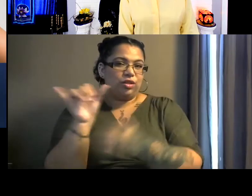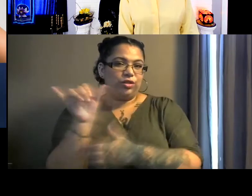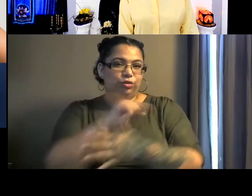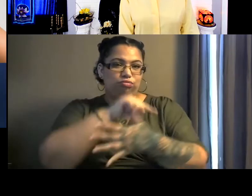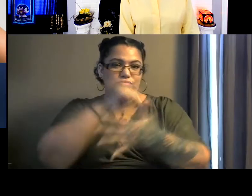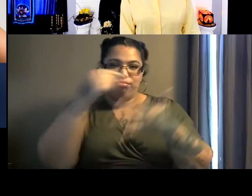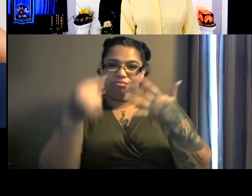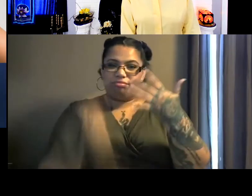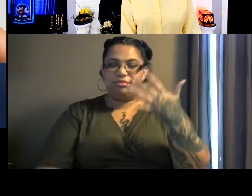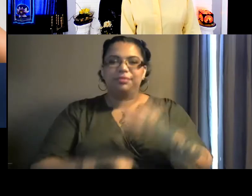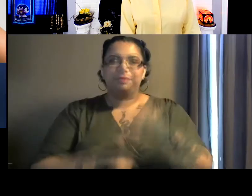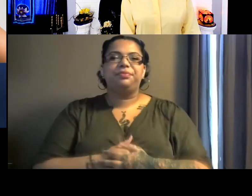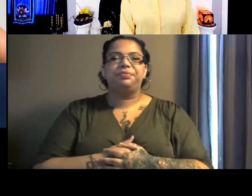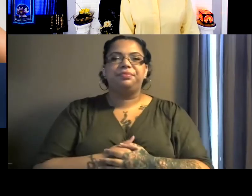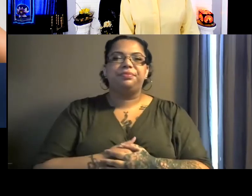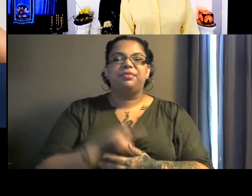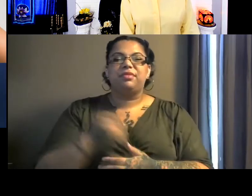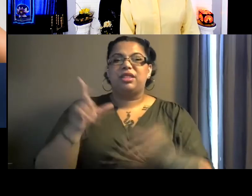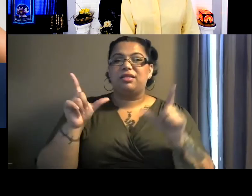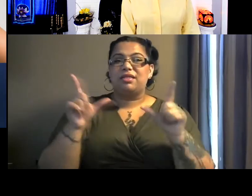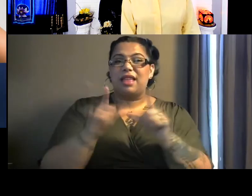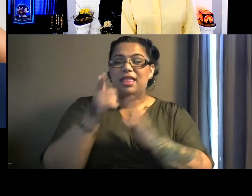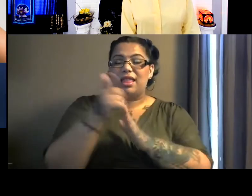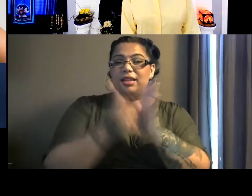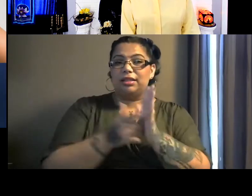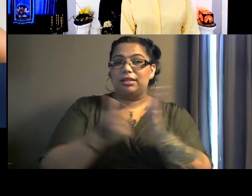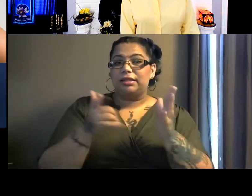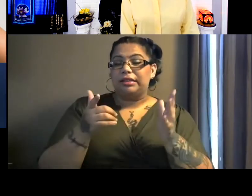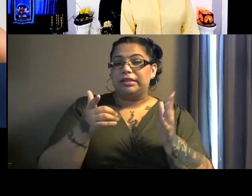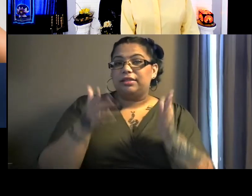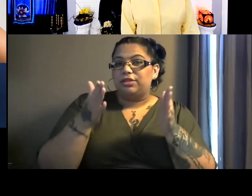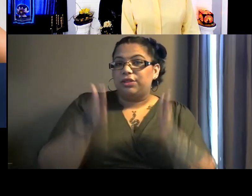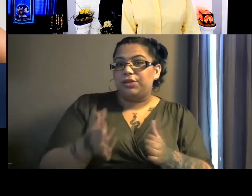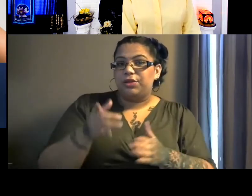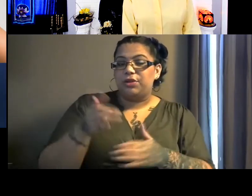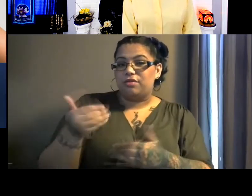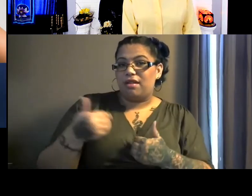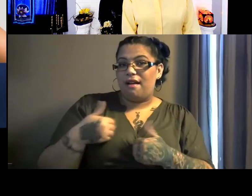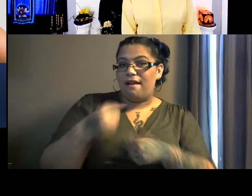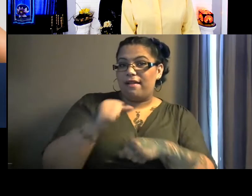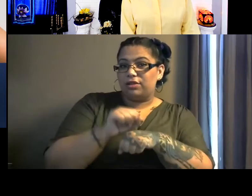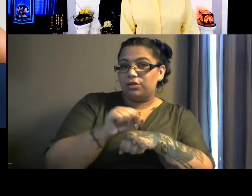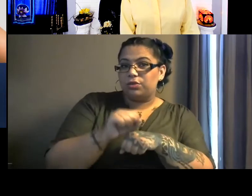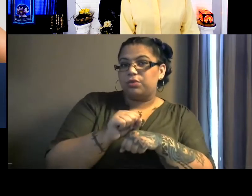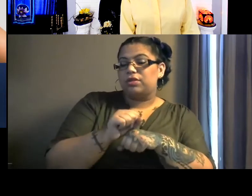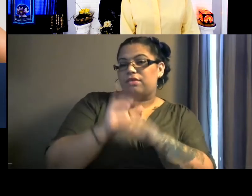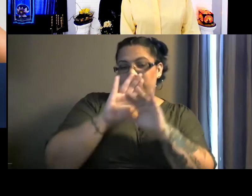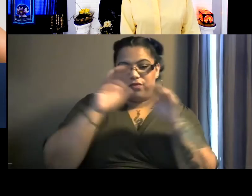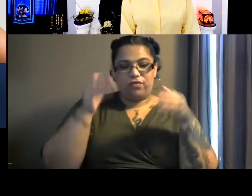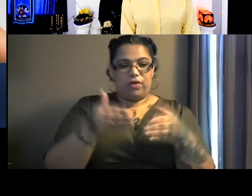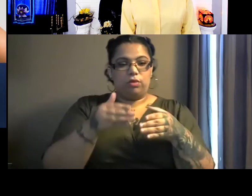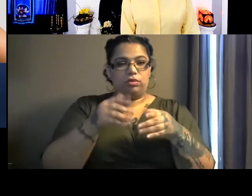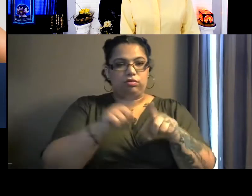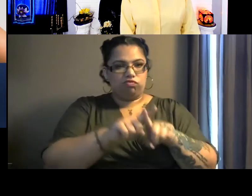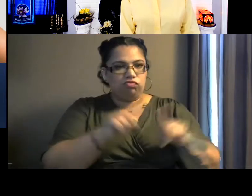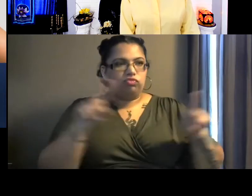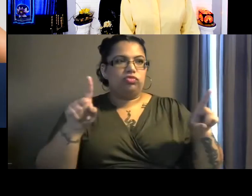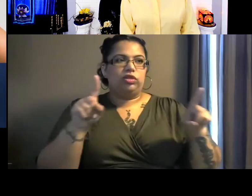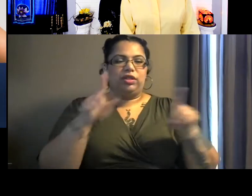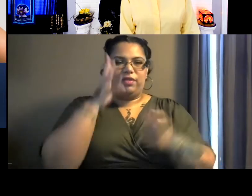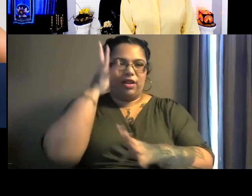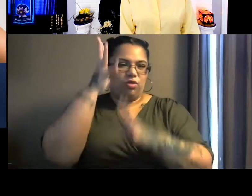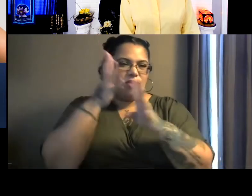She is a licensed attorney with a practice that is focused on alternative and creative legal